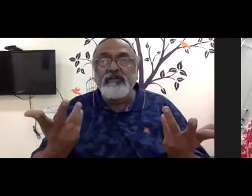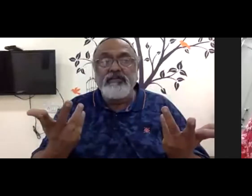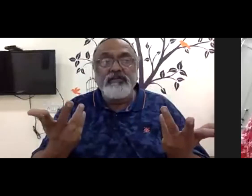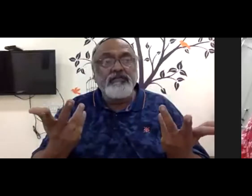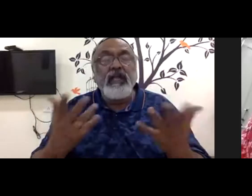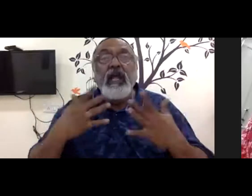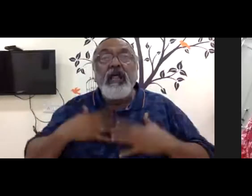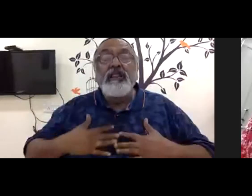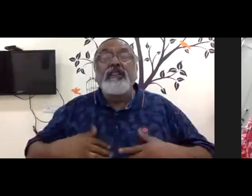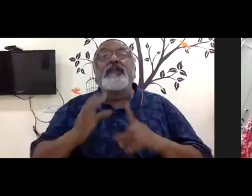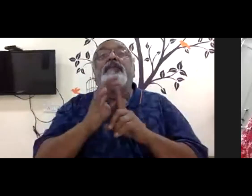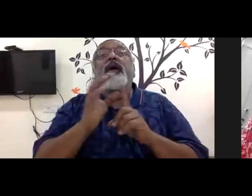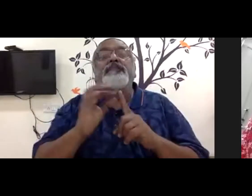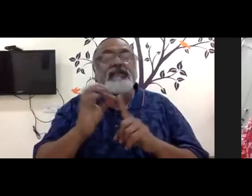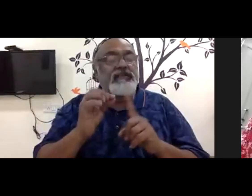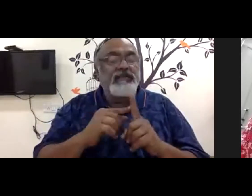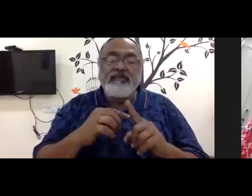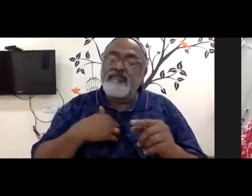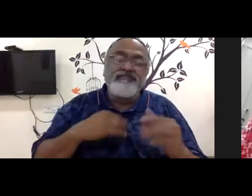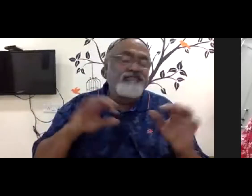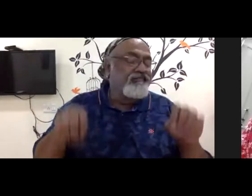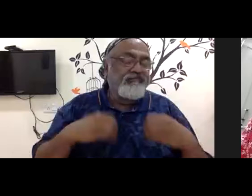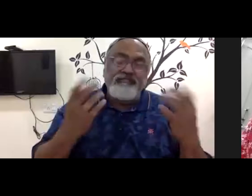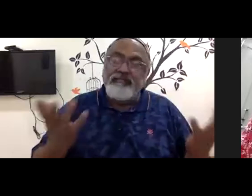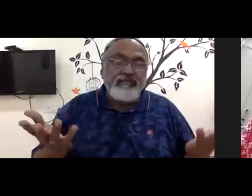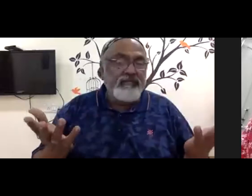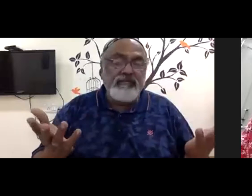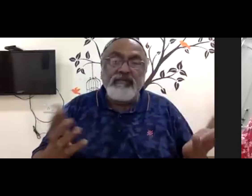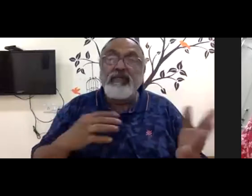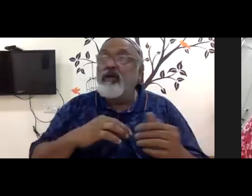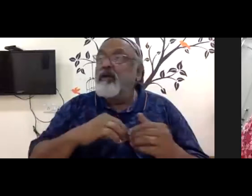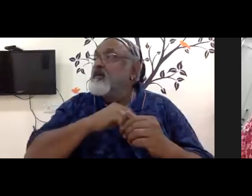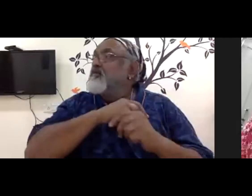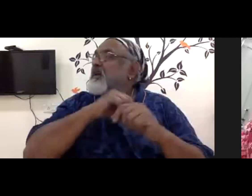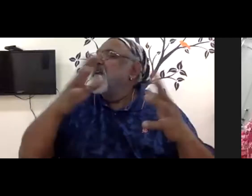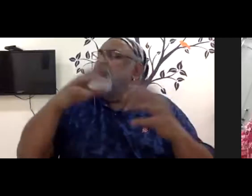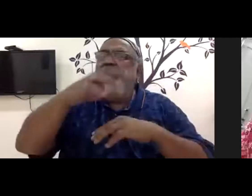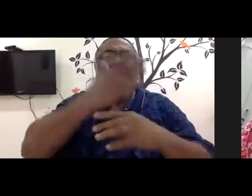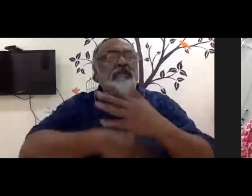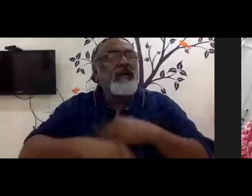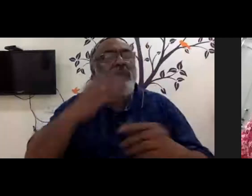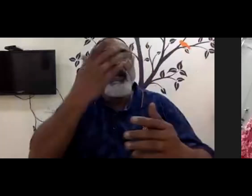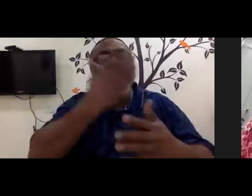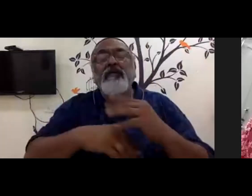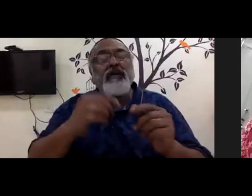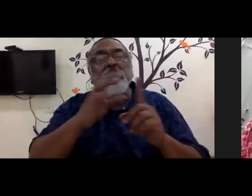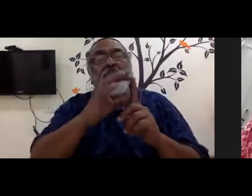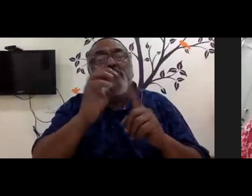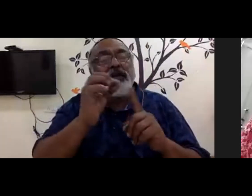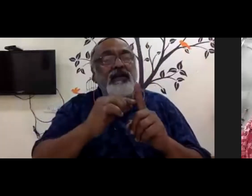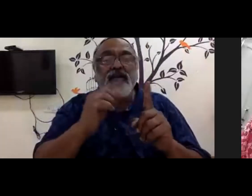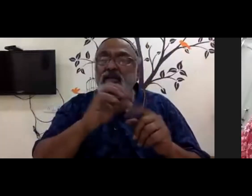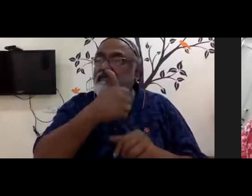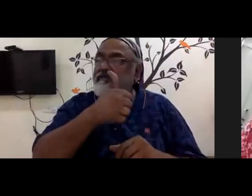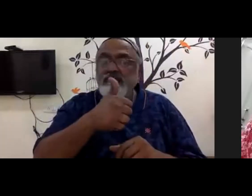department, and there is also lack of disaggregated data even with the disability department, and